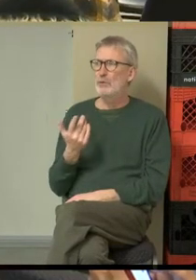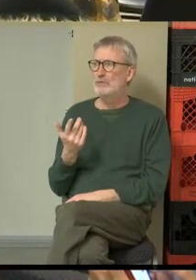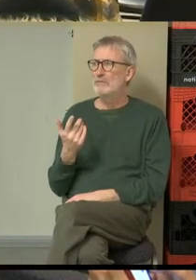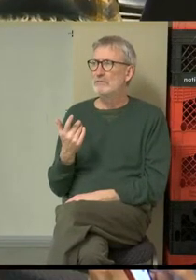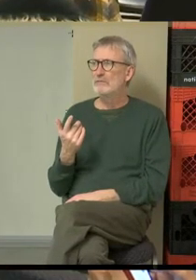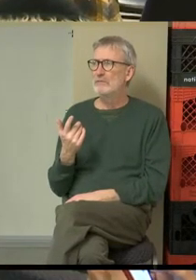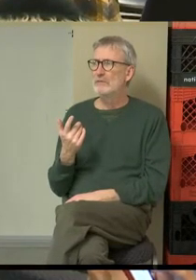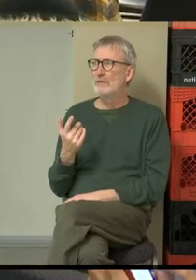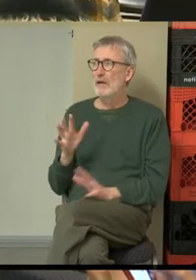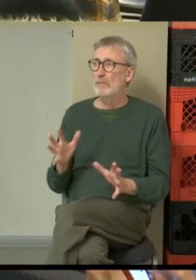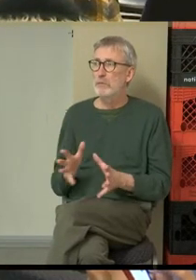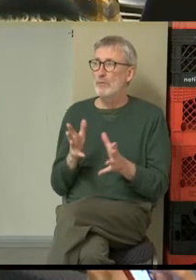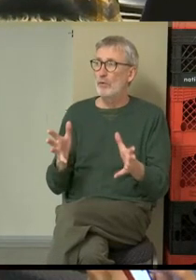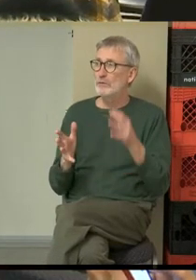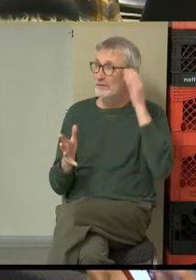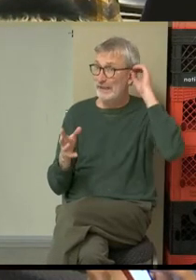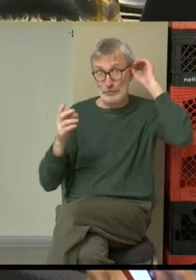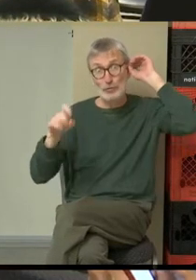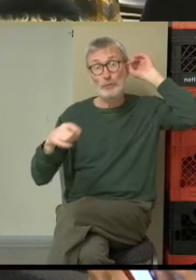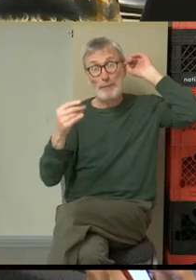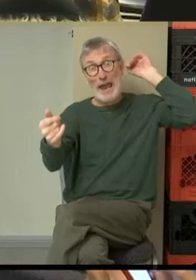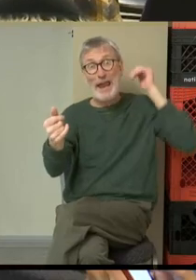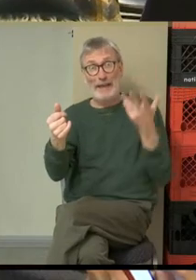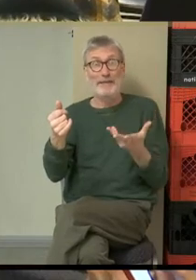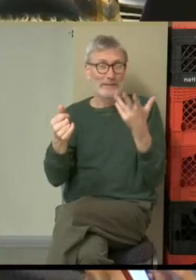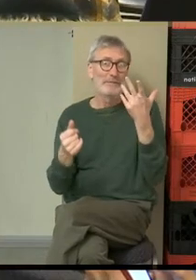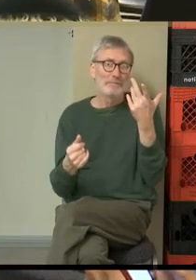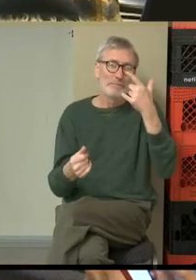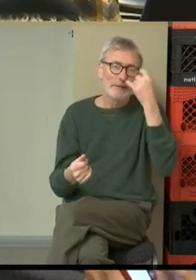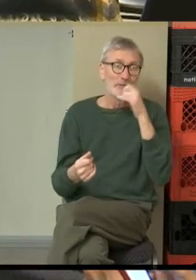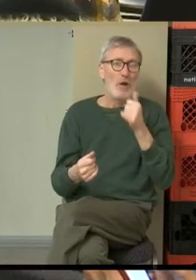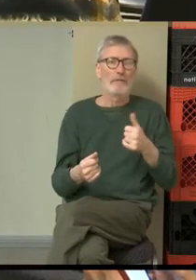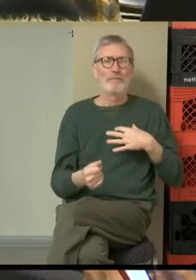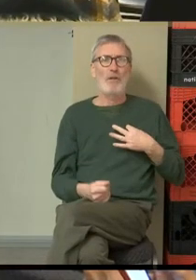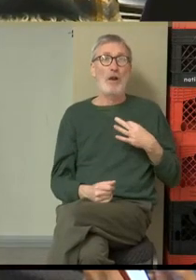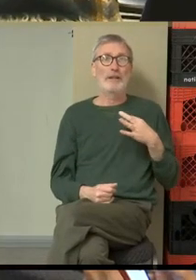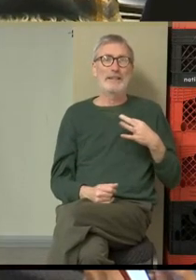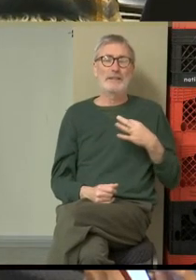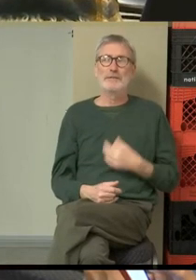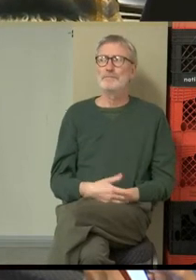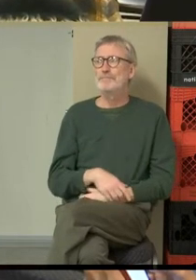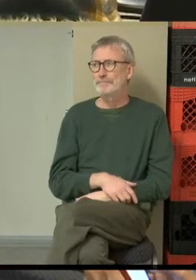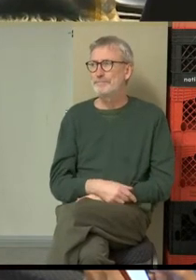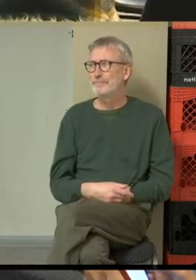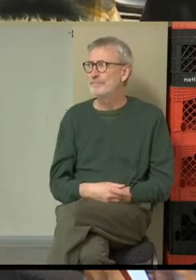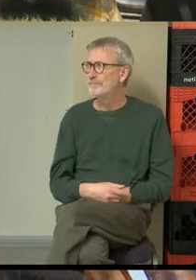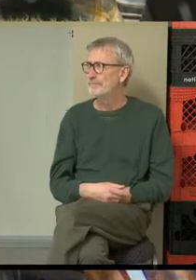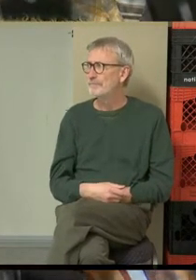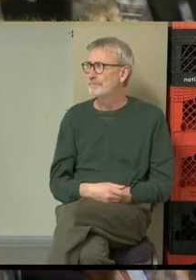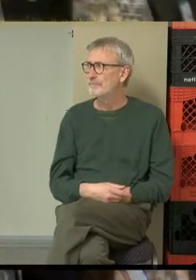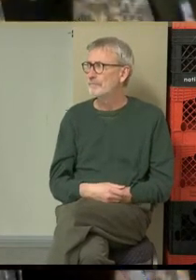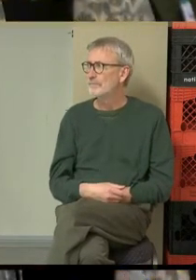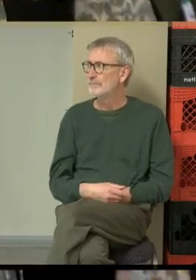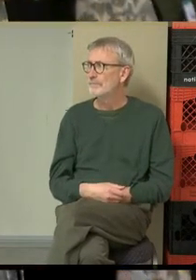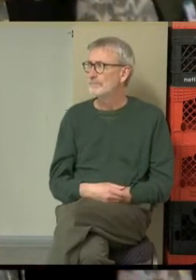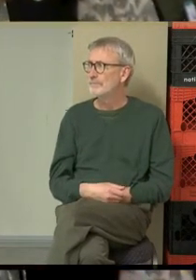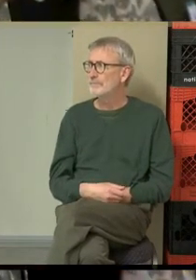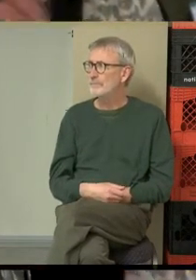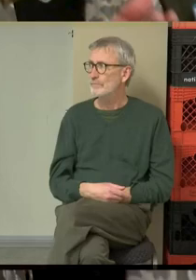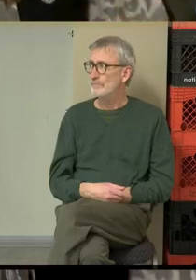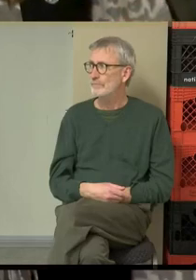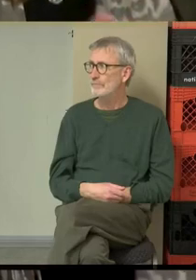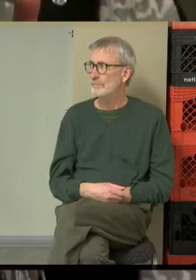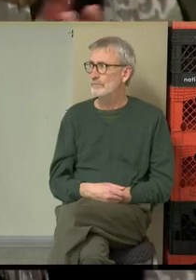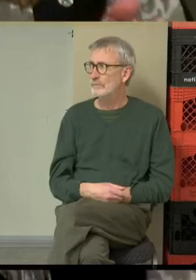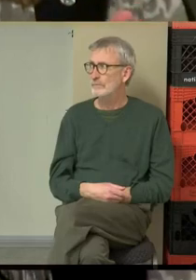But I would actually promote that they be paid as opposed to just being volunteers. But that's it. Gotcha. So the notes were